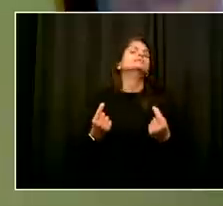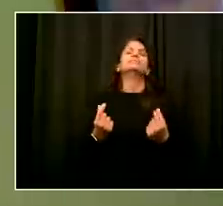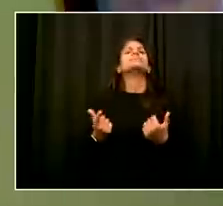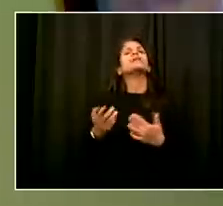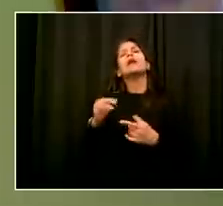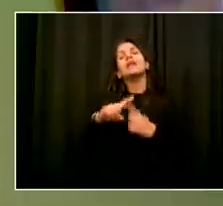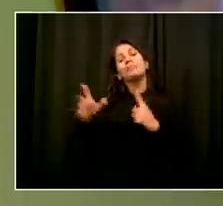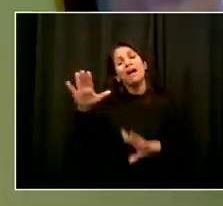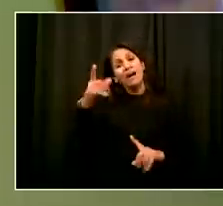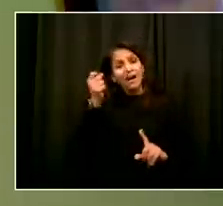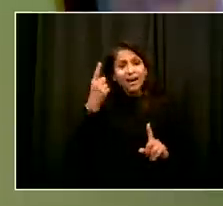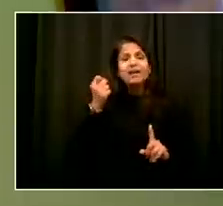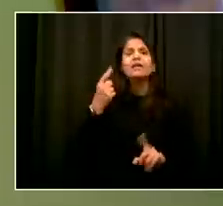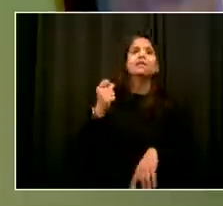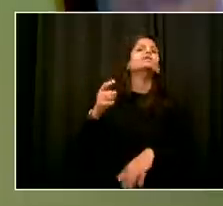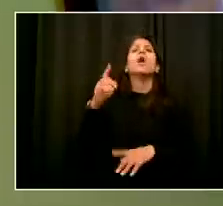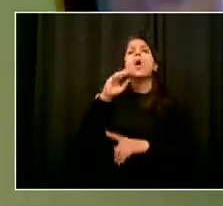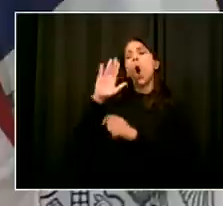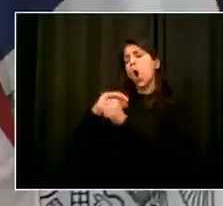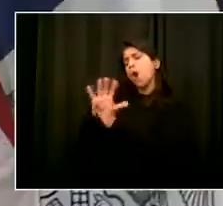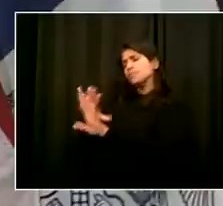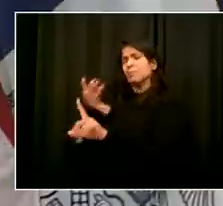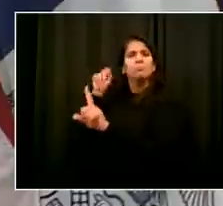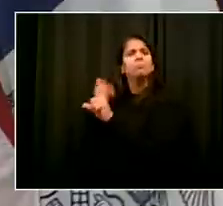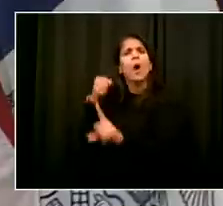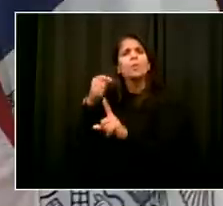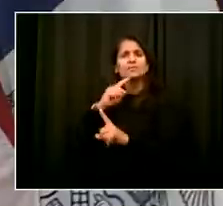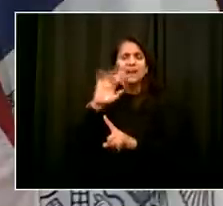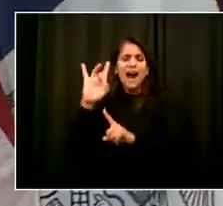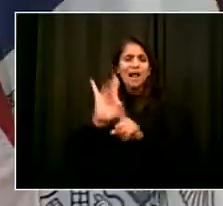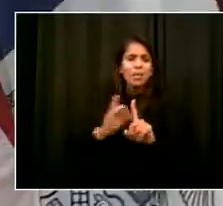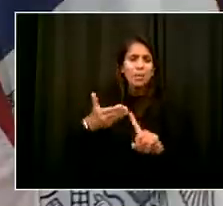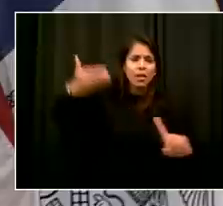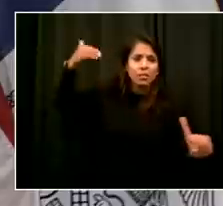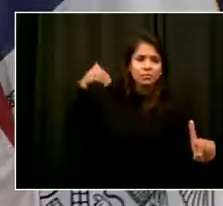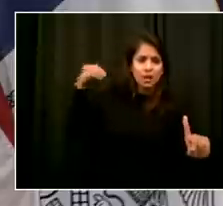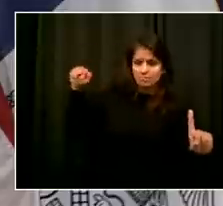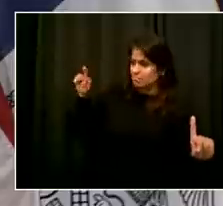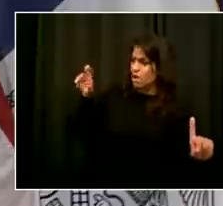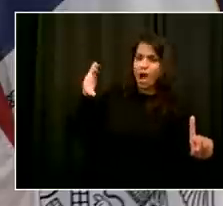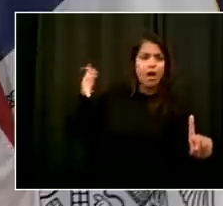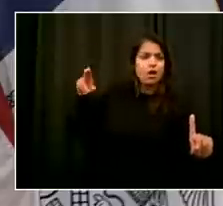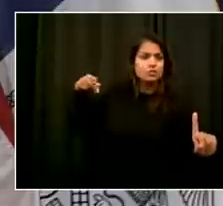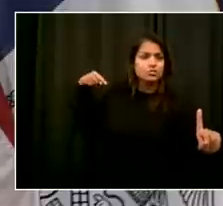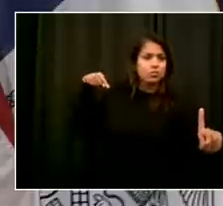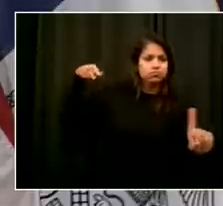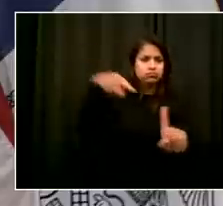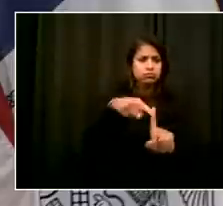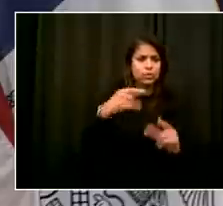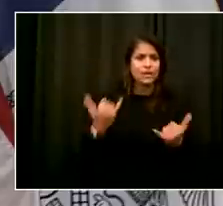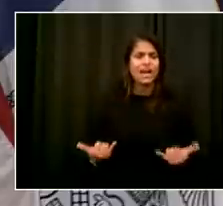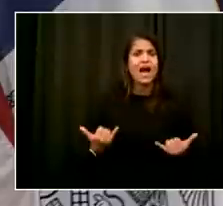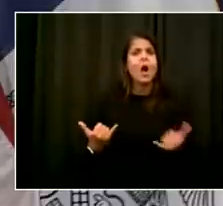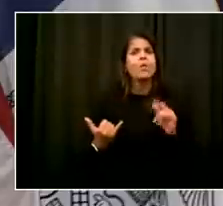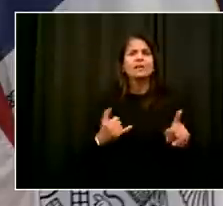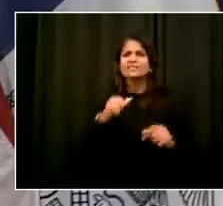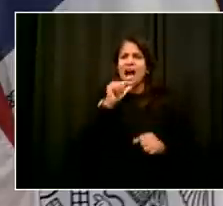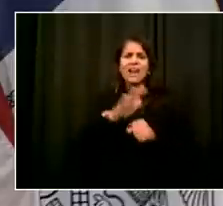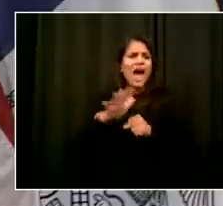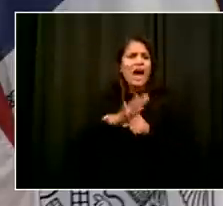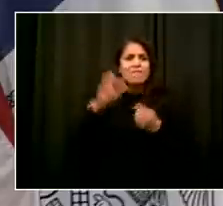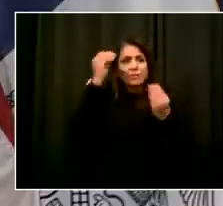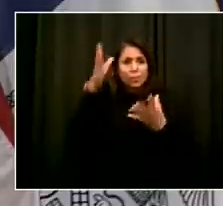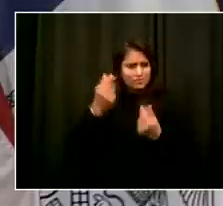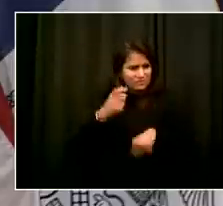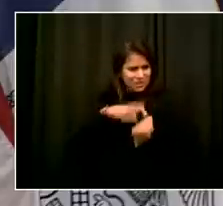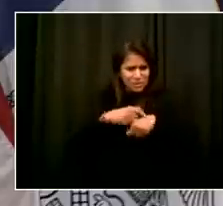almost certainly going to take more time. Yeah, and Dr. Varma, I think you would actually do a service to everyone because we're all still trying to